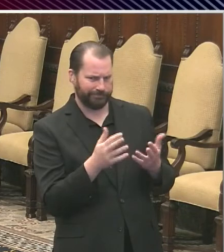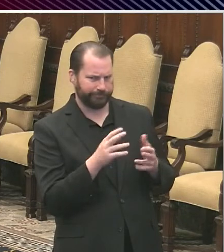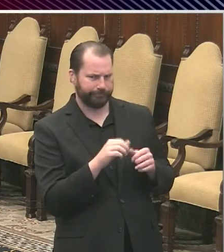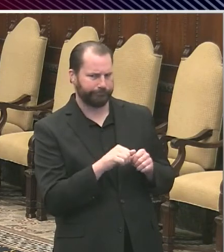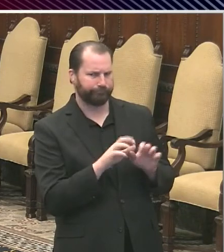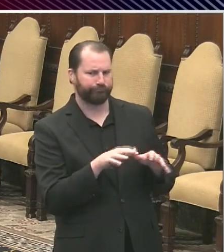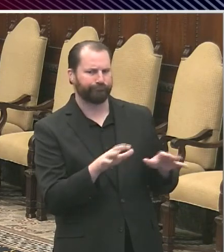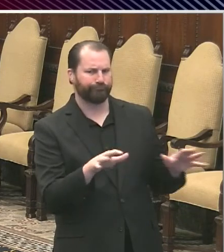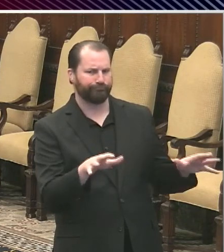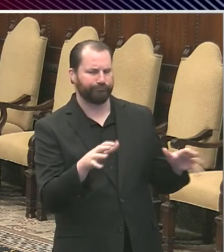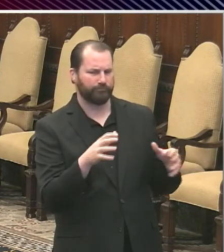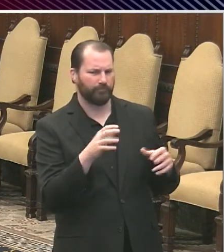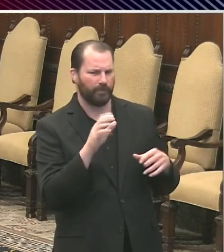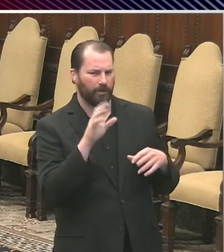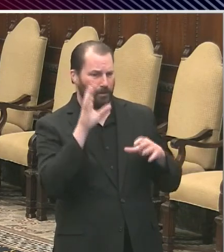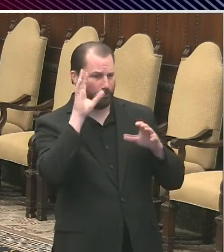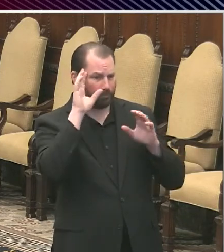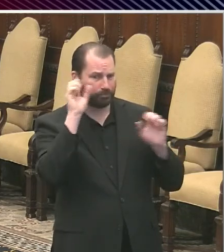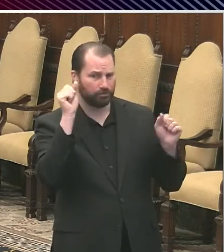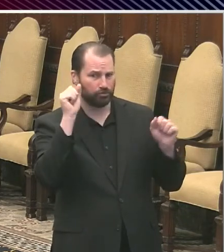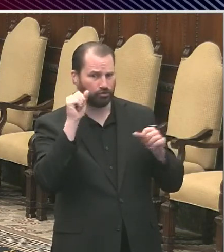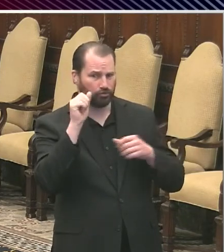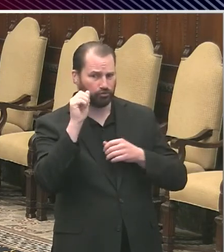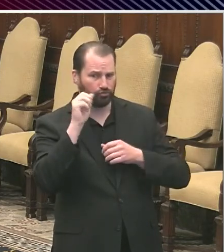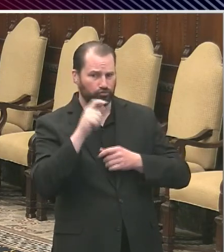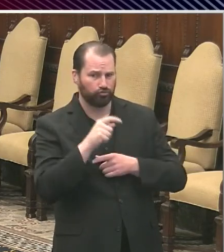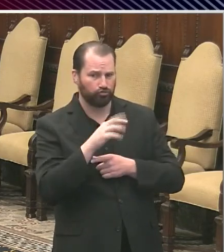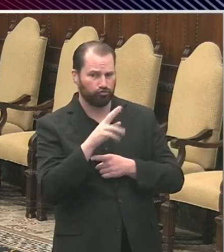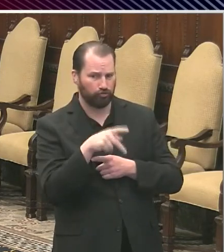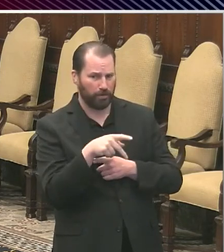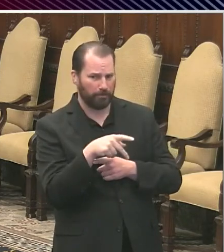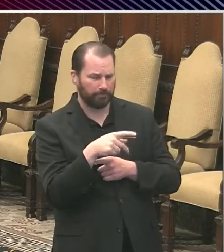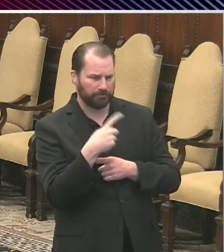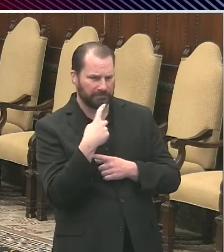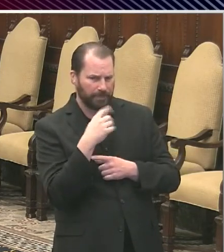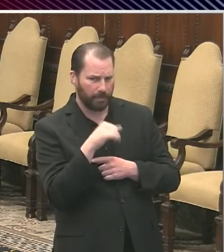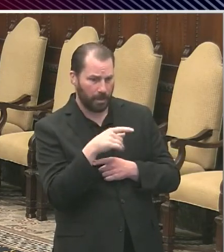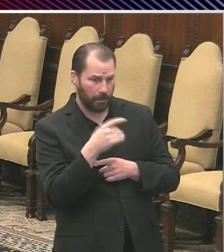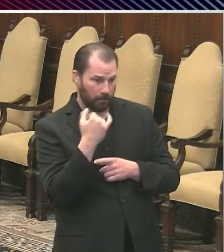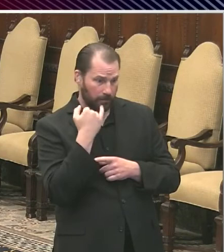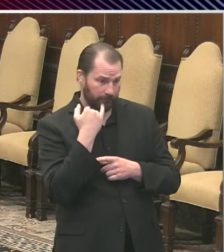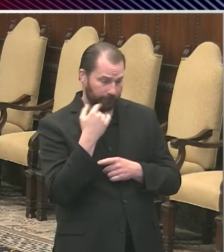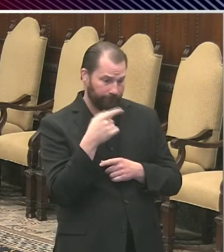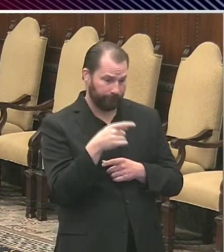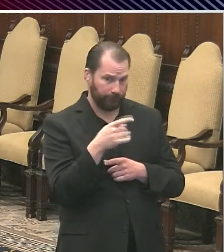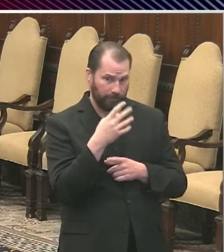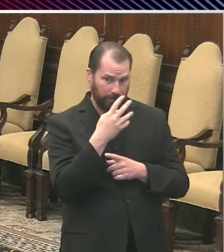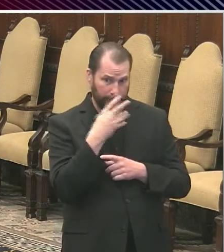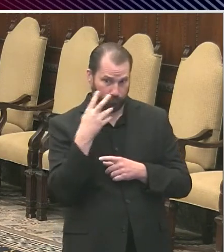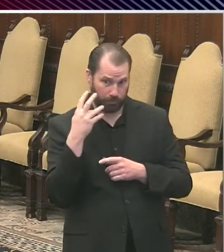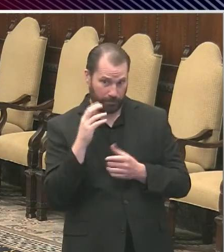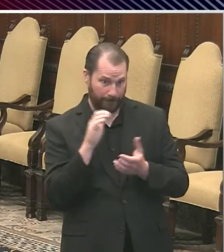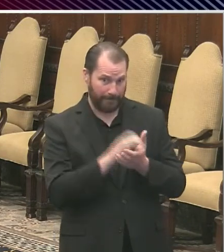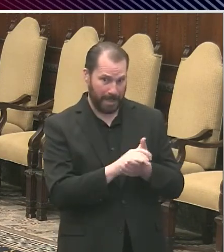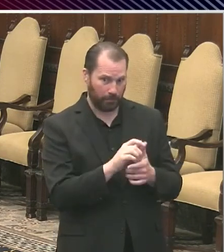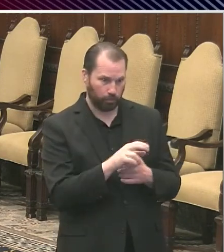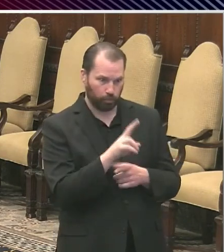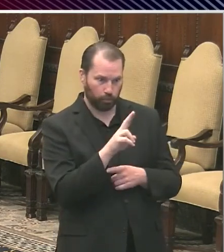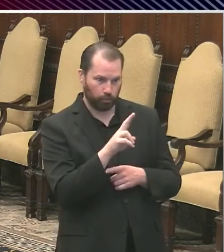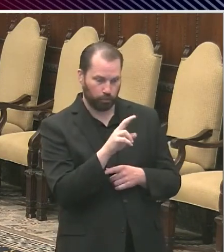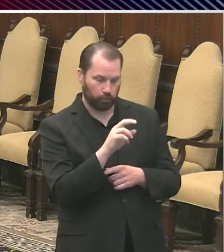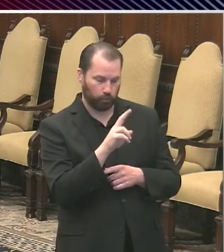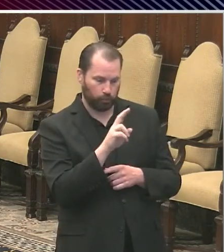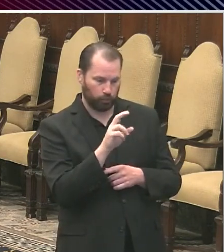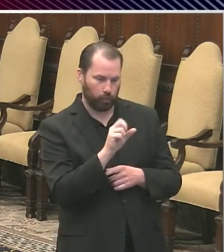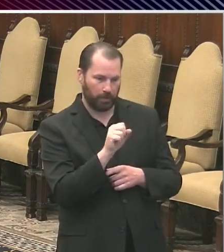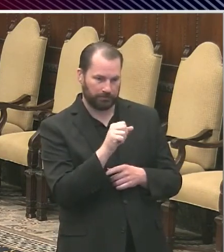those people married to U.S. citizens who do not have Social Security numbers but have paid taxes through the IT number would not be eligible to